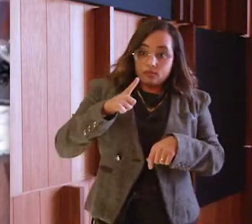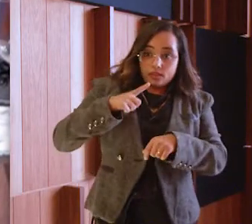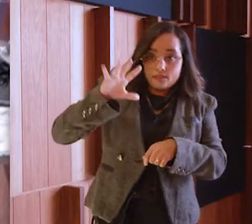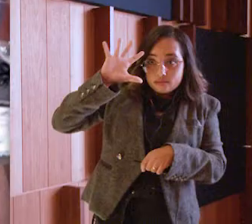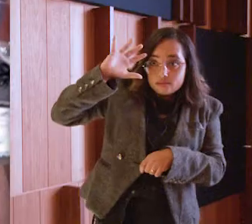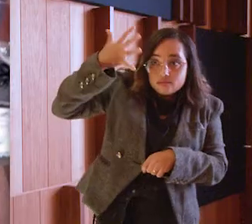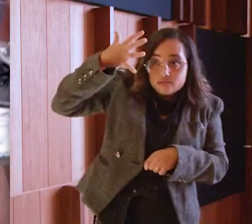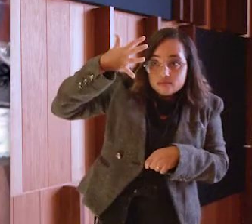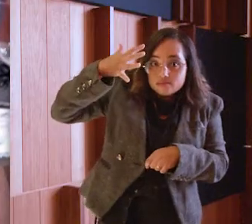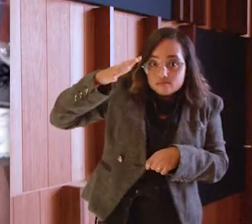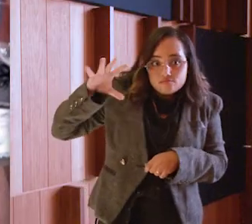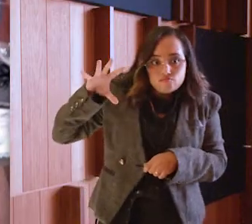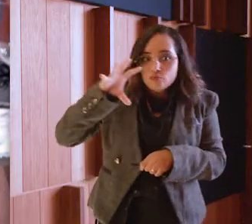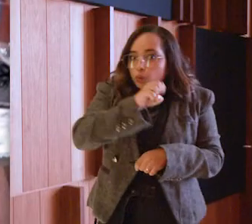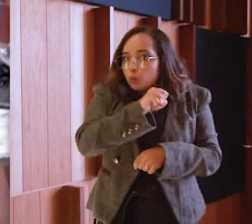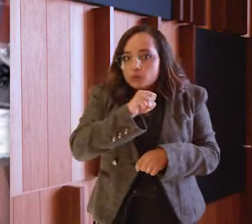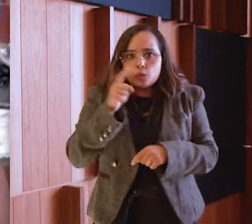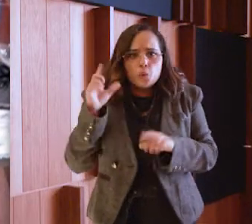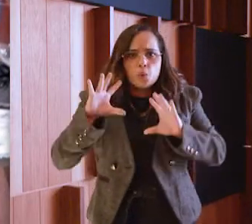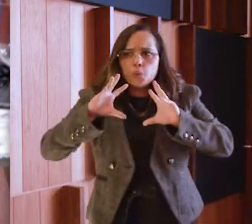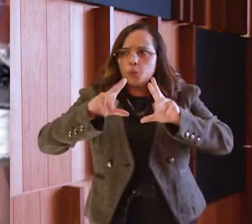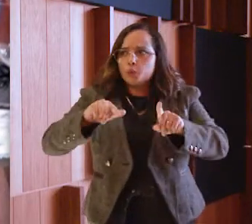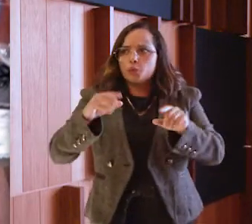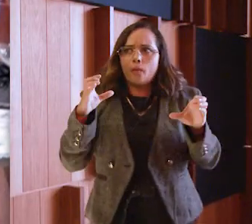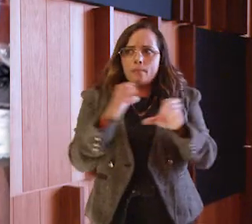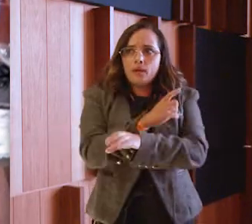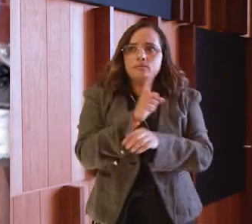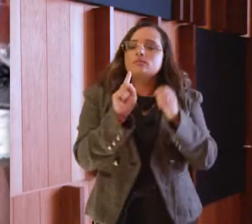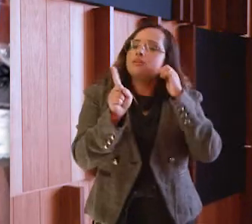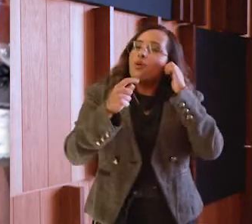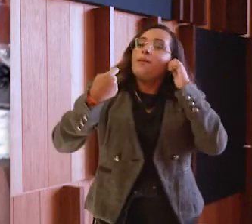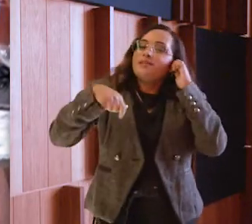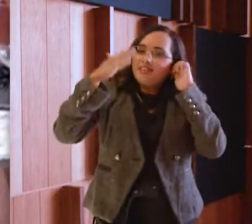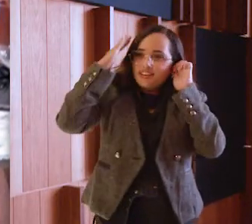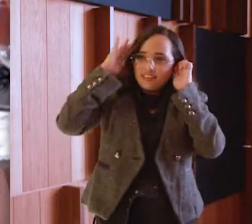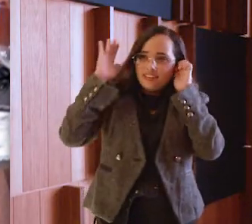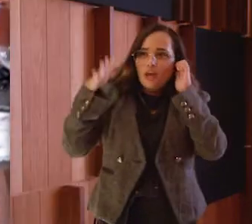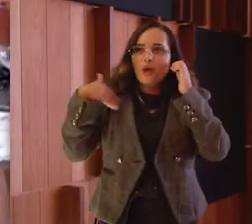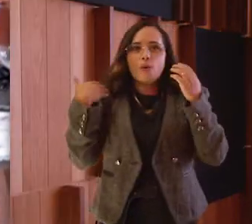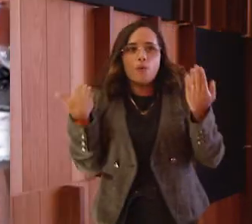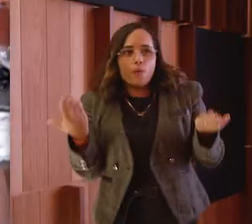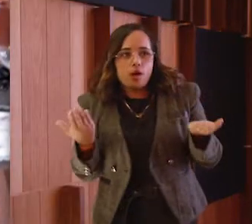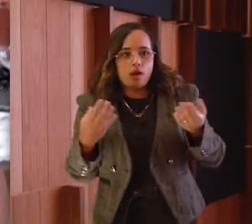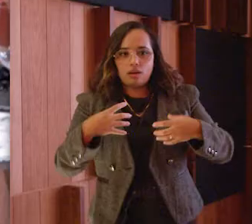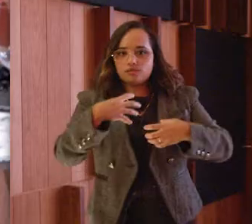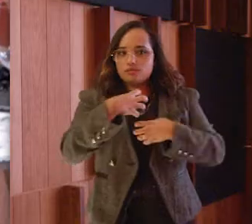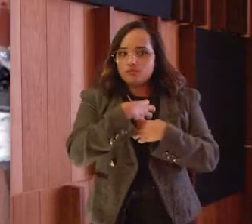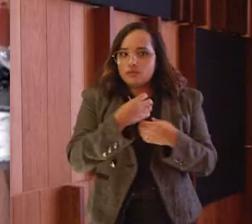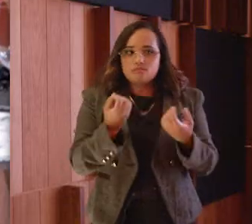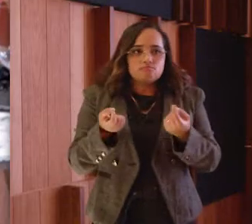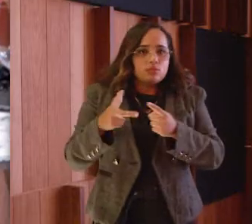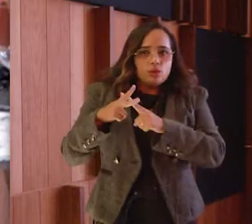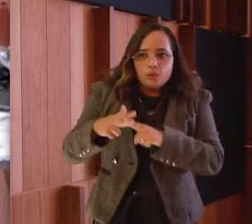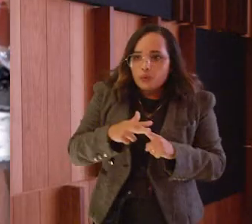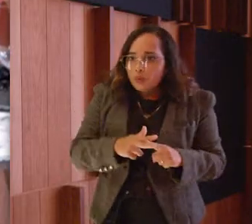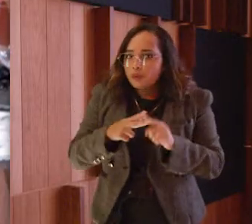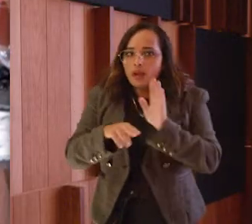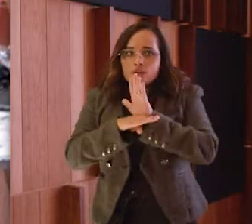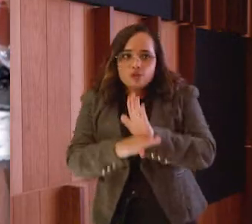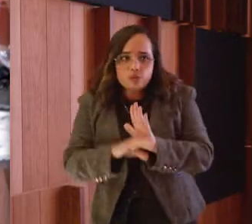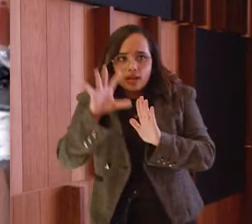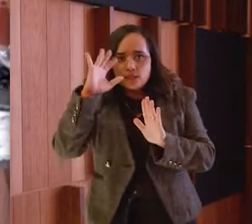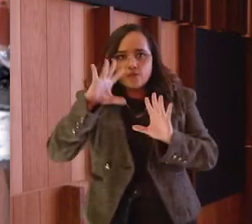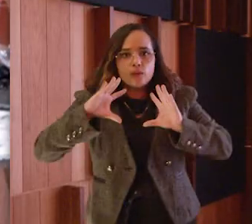engines that are going to help us solve that. And Gen AI is going to be an enabler of that value that we're going to create. On top of